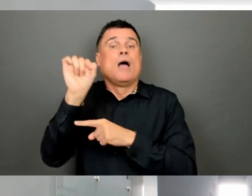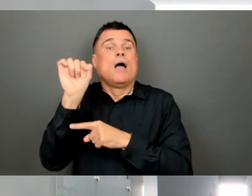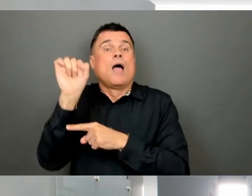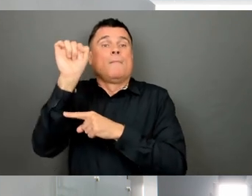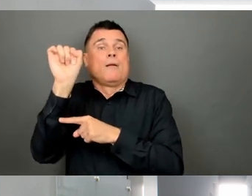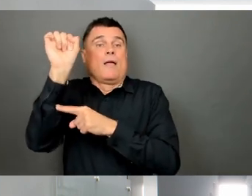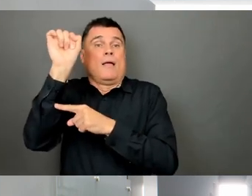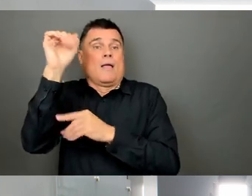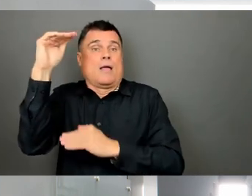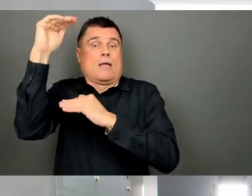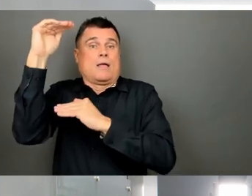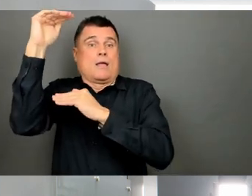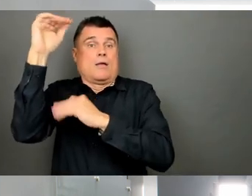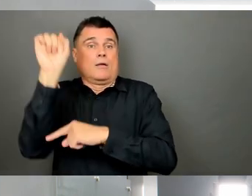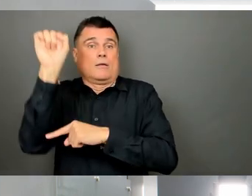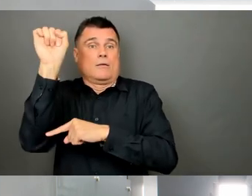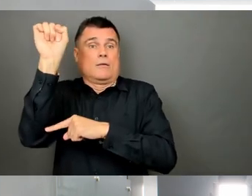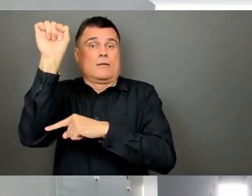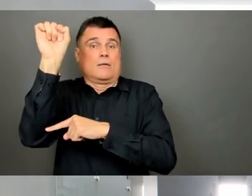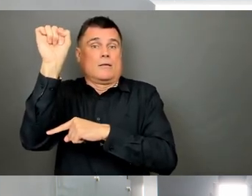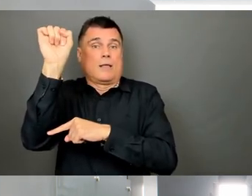I'm keeping it high.